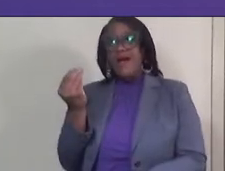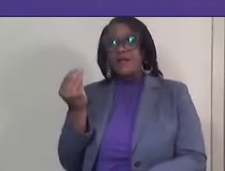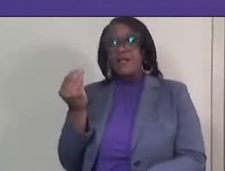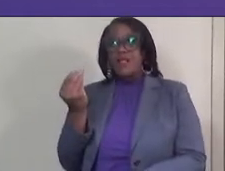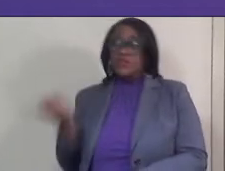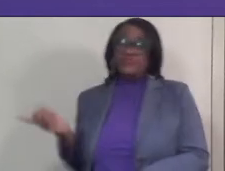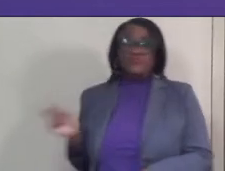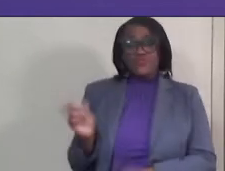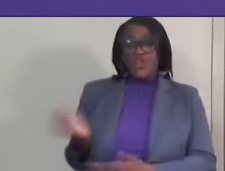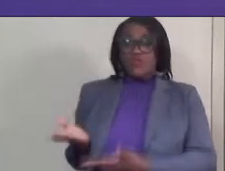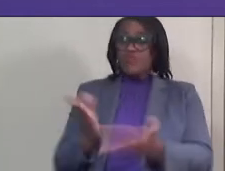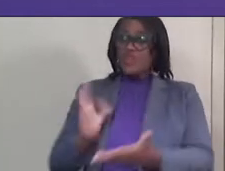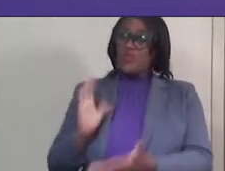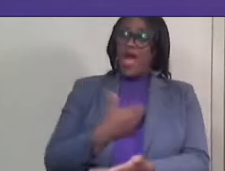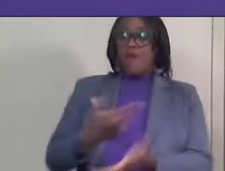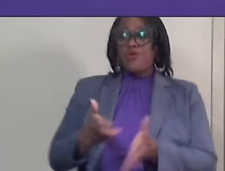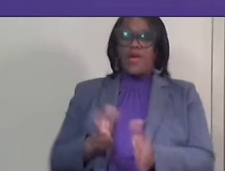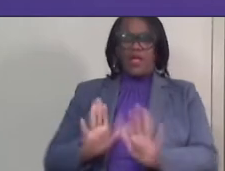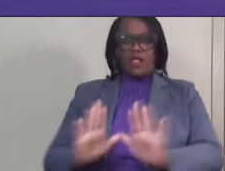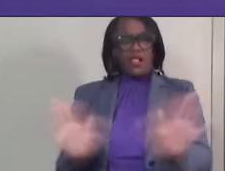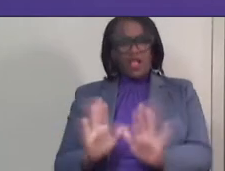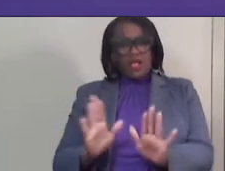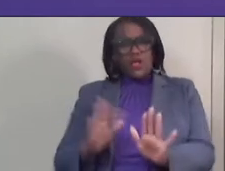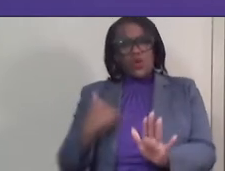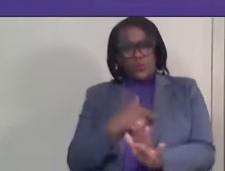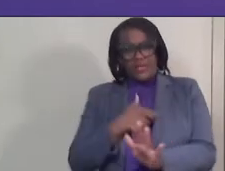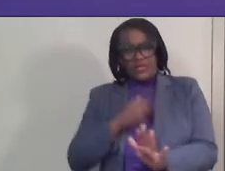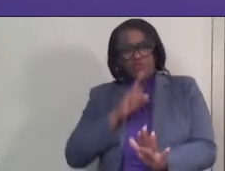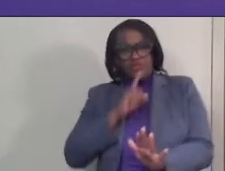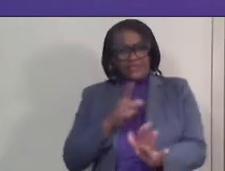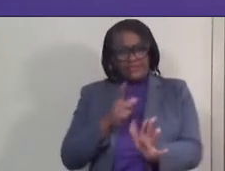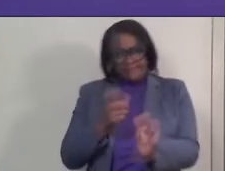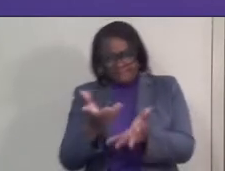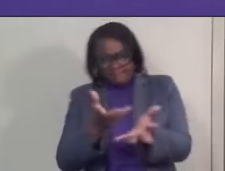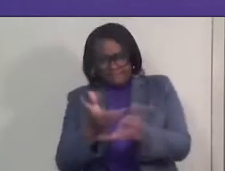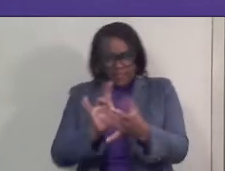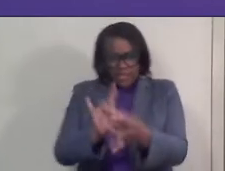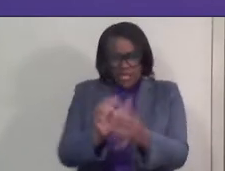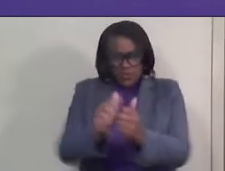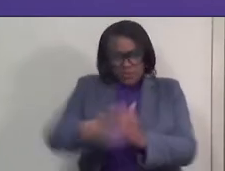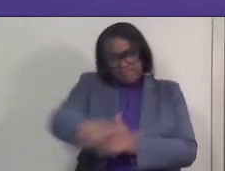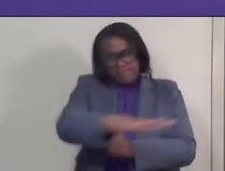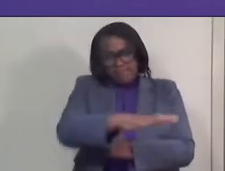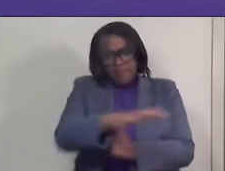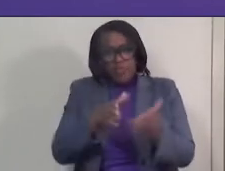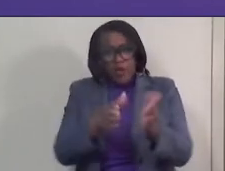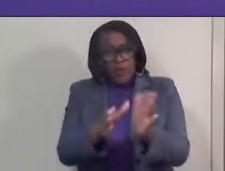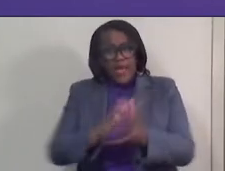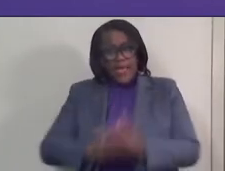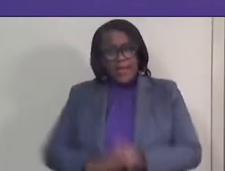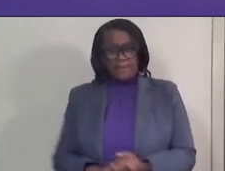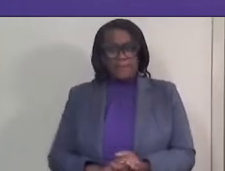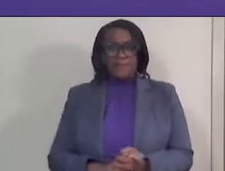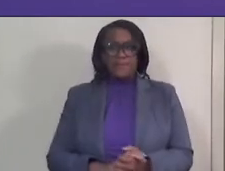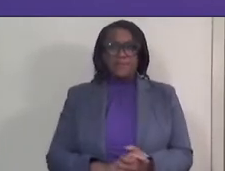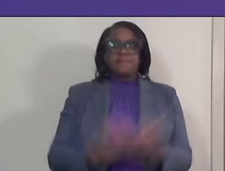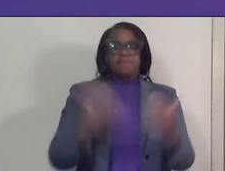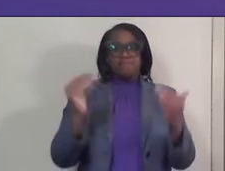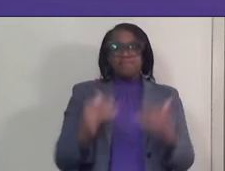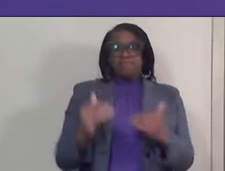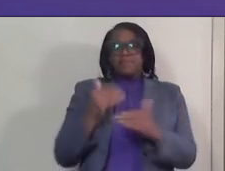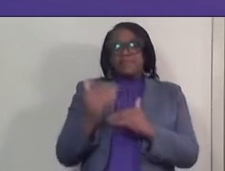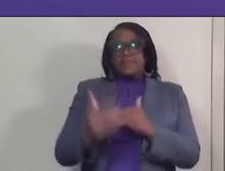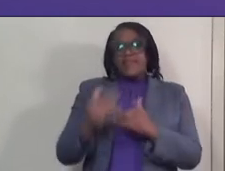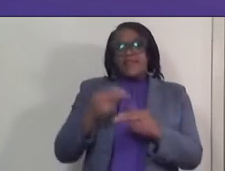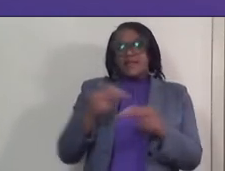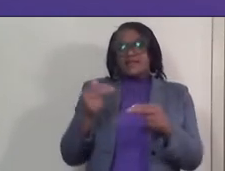back to the slide before us as well, connected to our ethical principles. You can advance to the next slide.